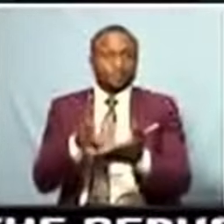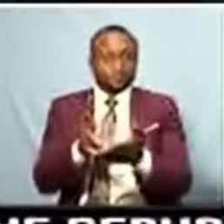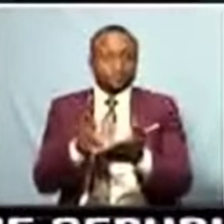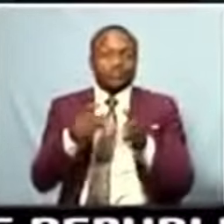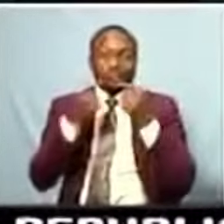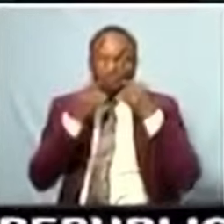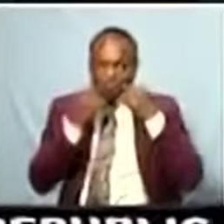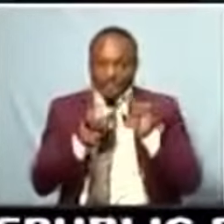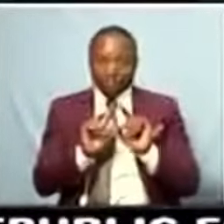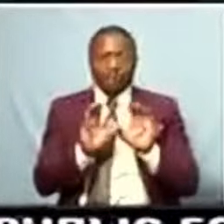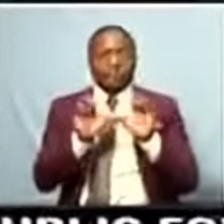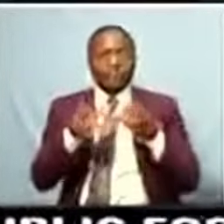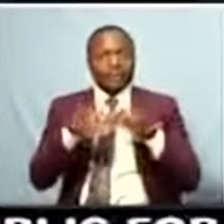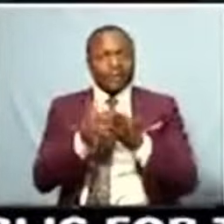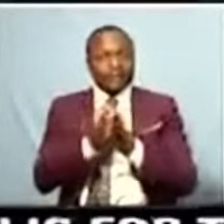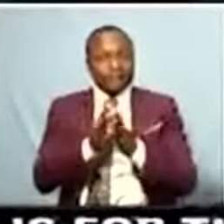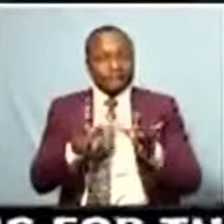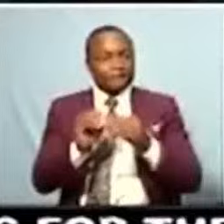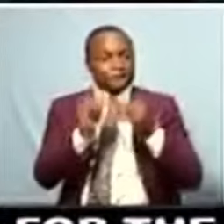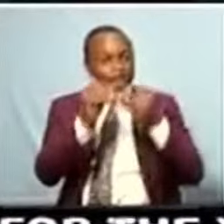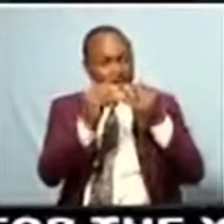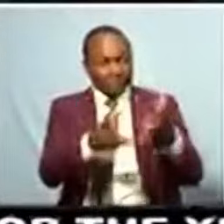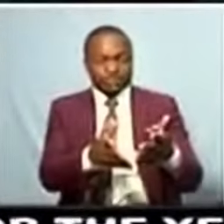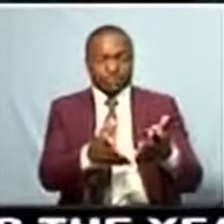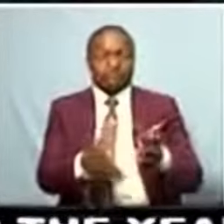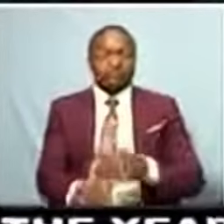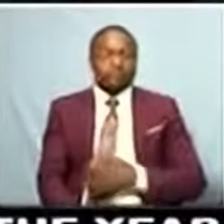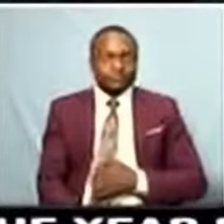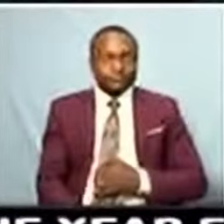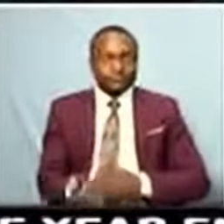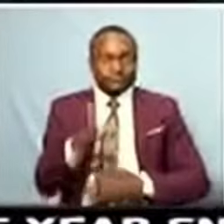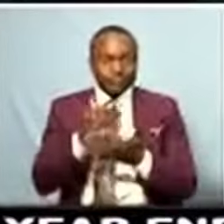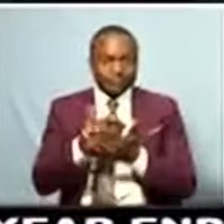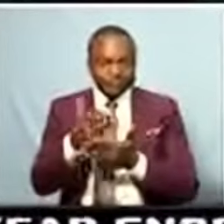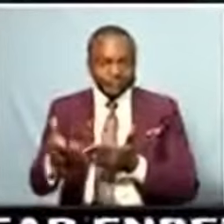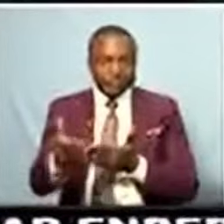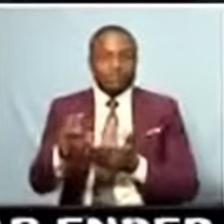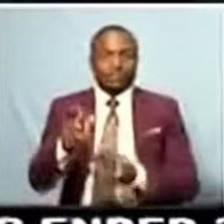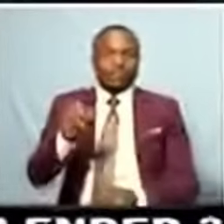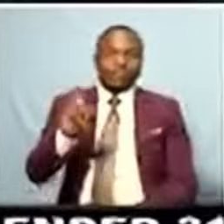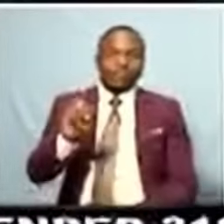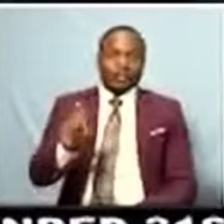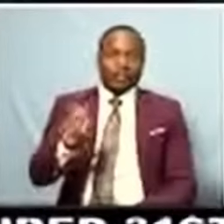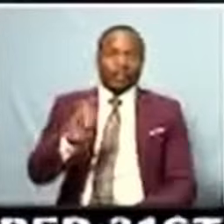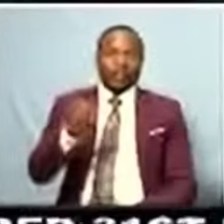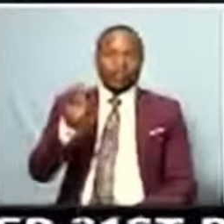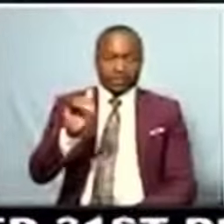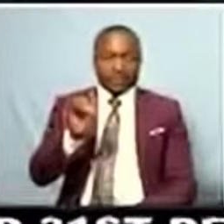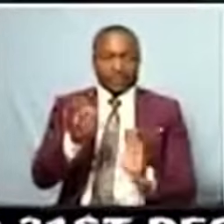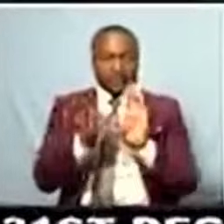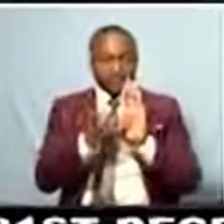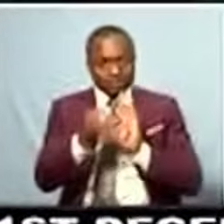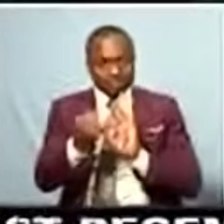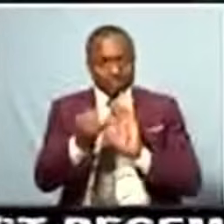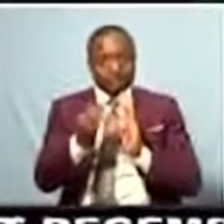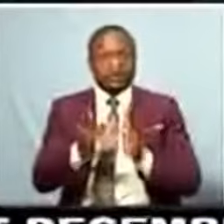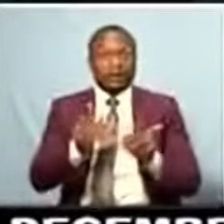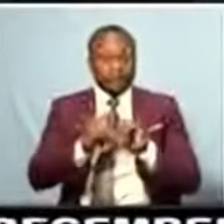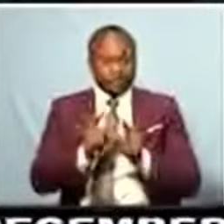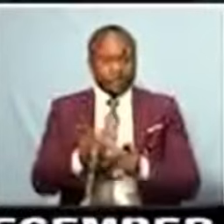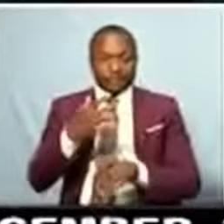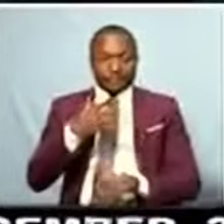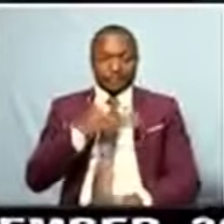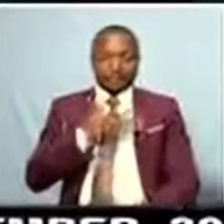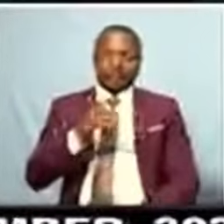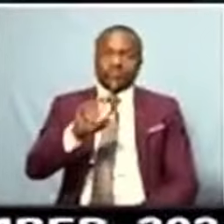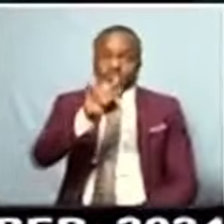announce to the committee how much was released for the procurement of the X-ray detector. But for me, Chair, my question is